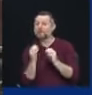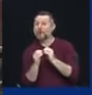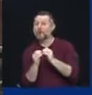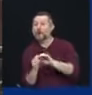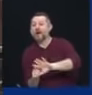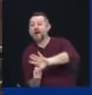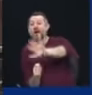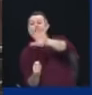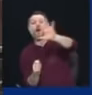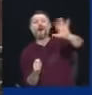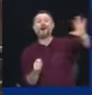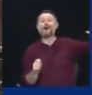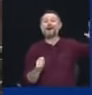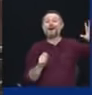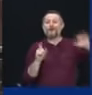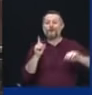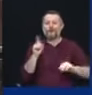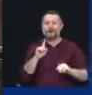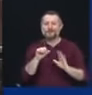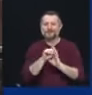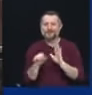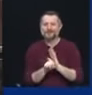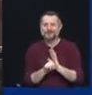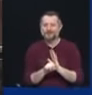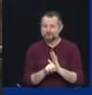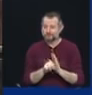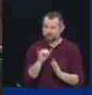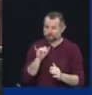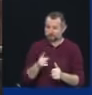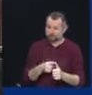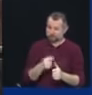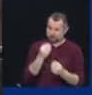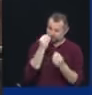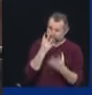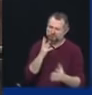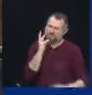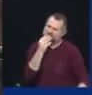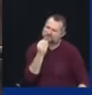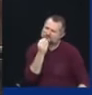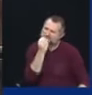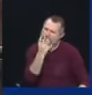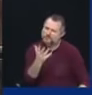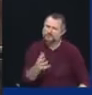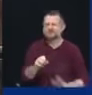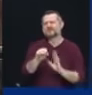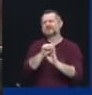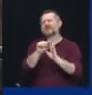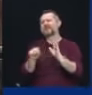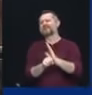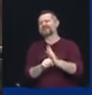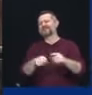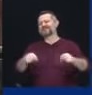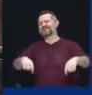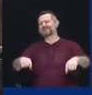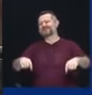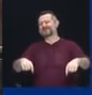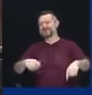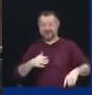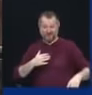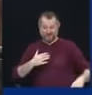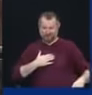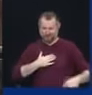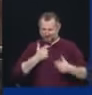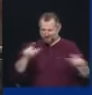right? And it is a magnificent, magnificent state. And it's a pleasure to be here